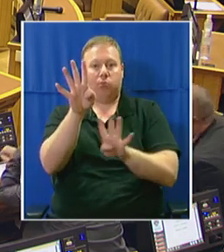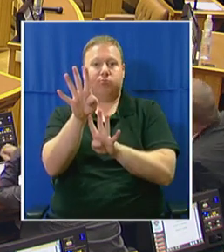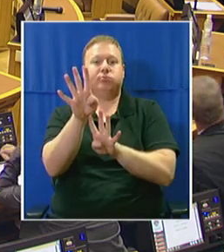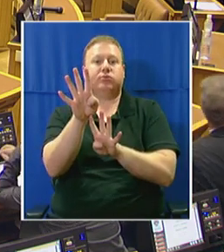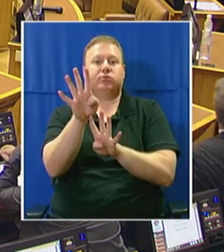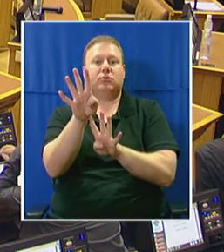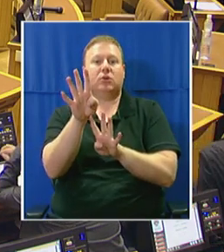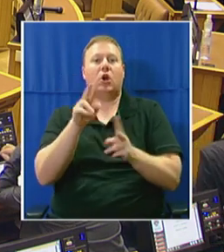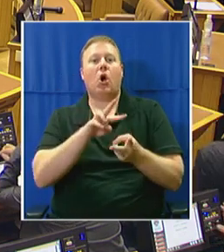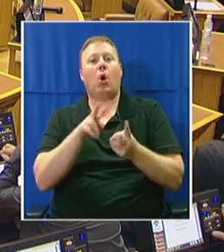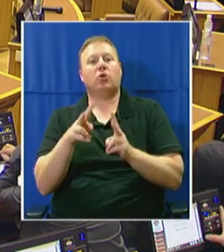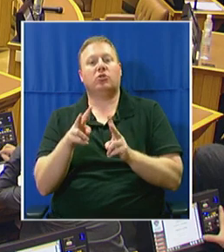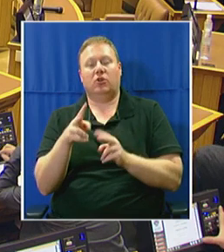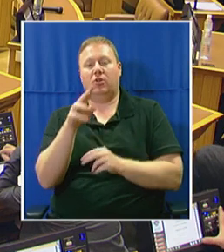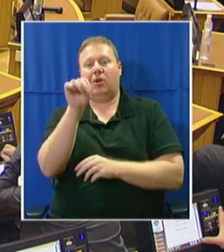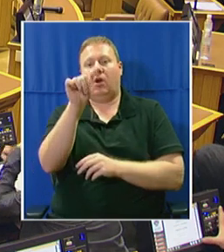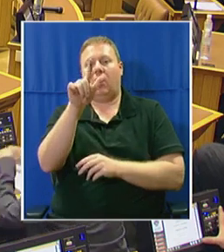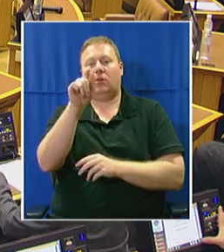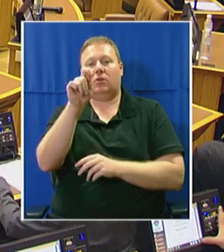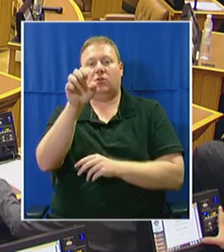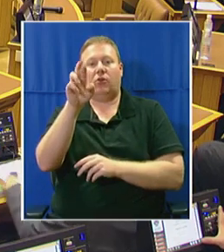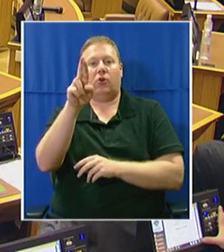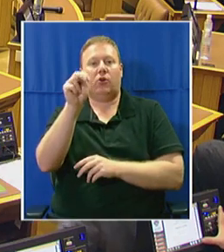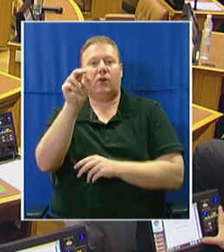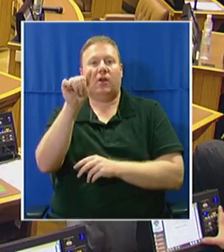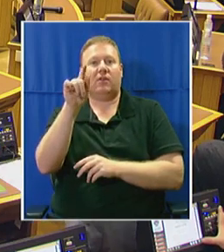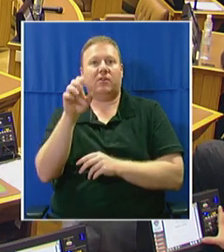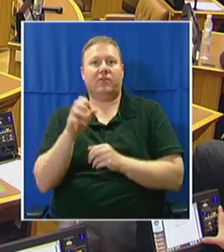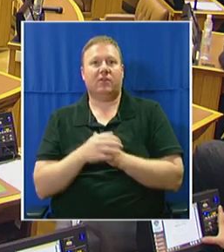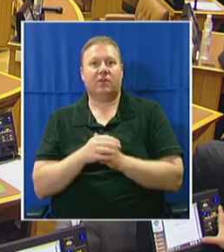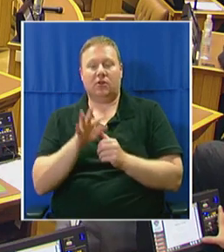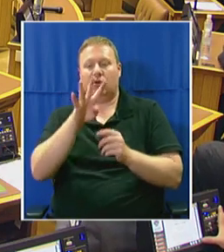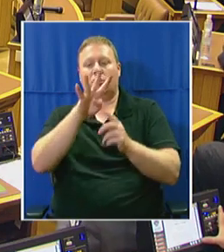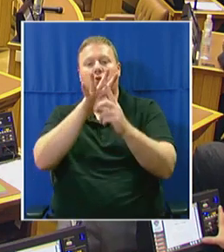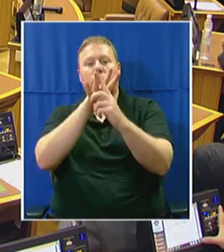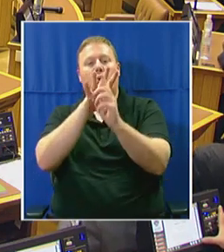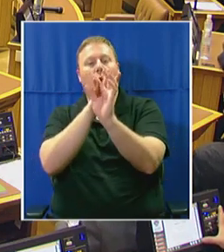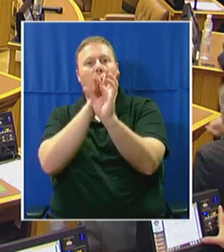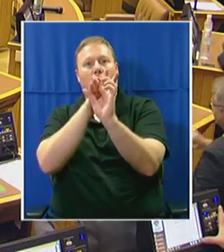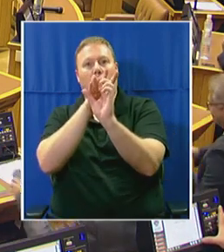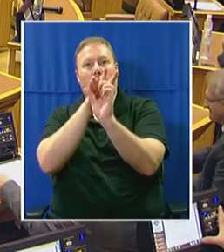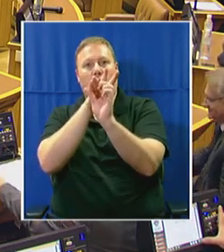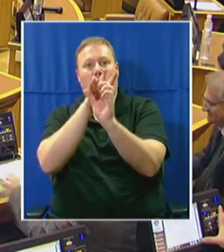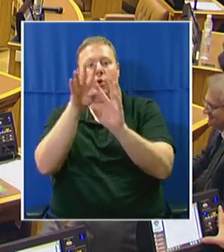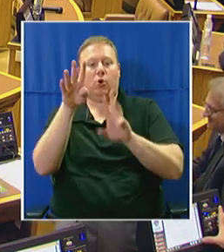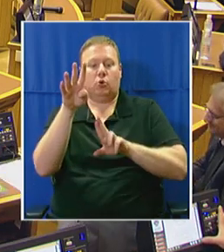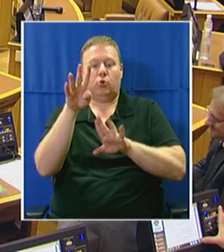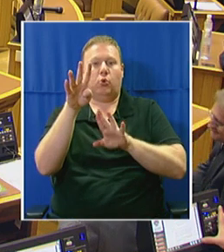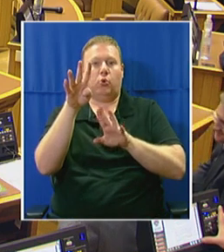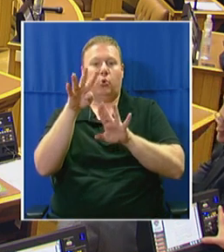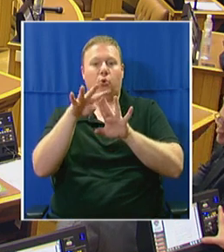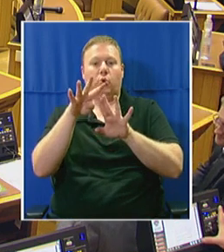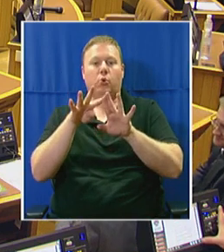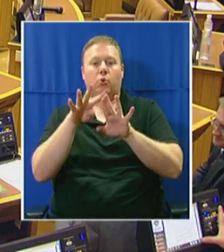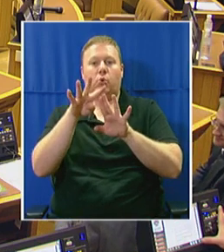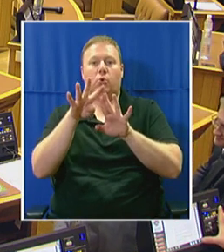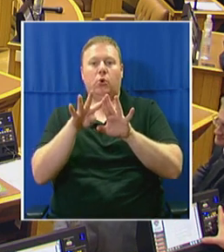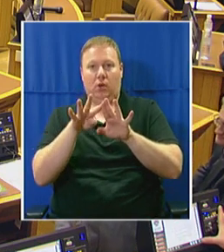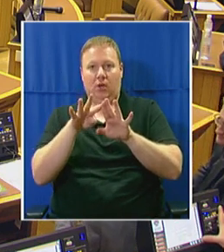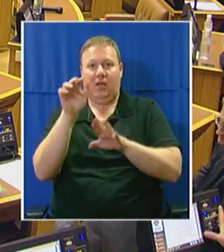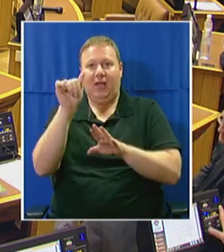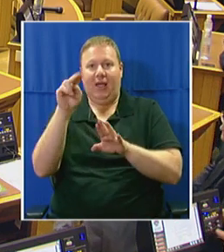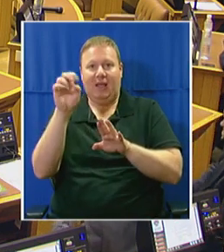alternate members of are members of the majority and the remaining two trustees and two alternates are